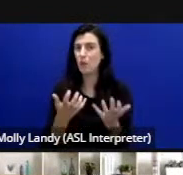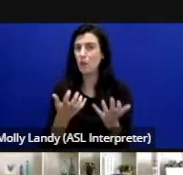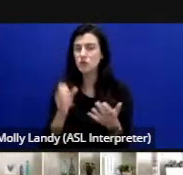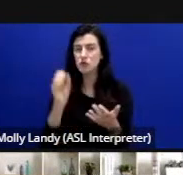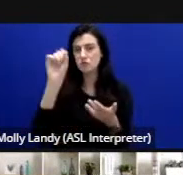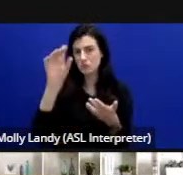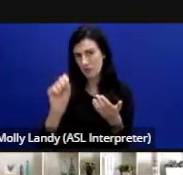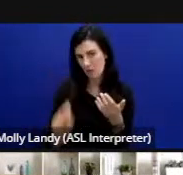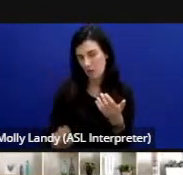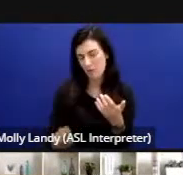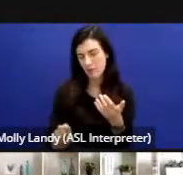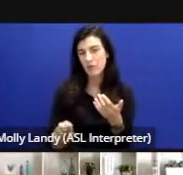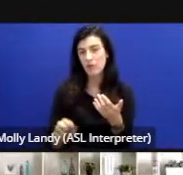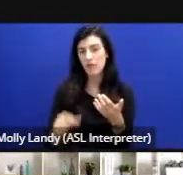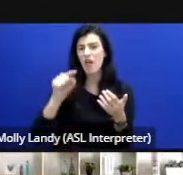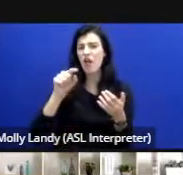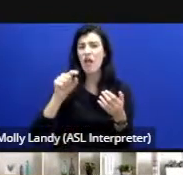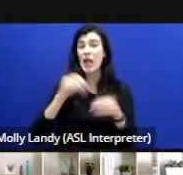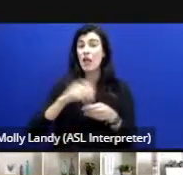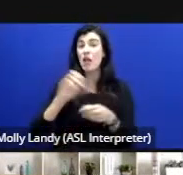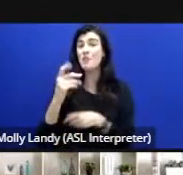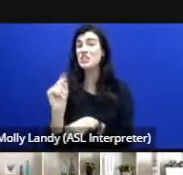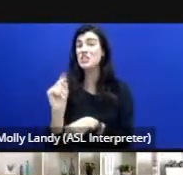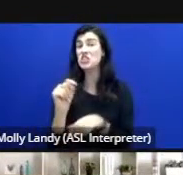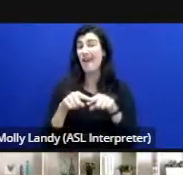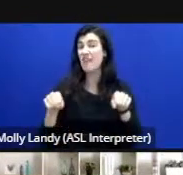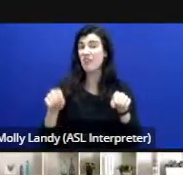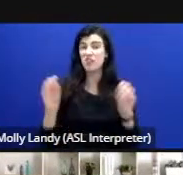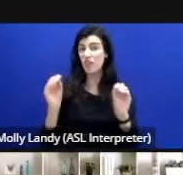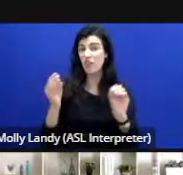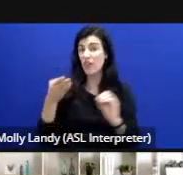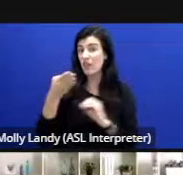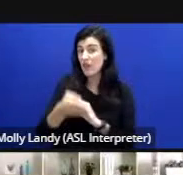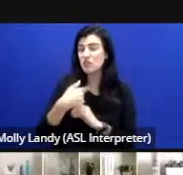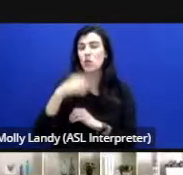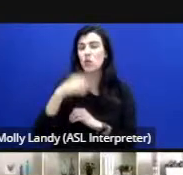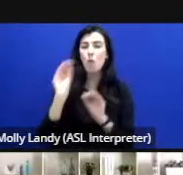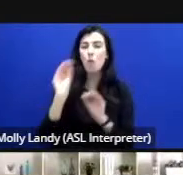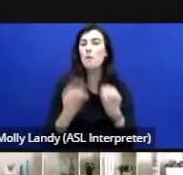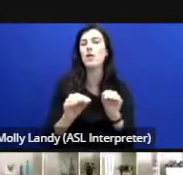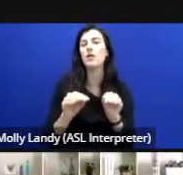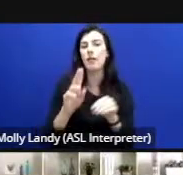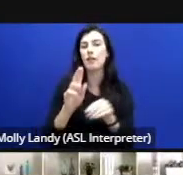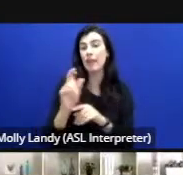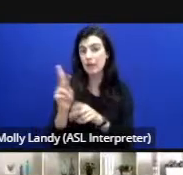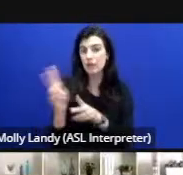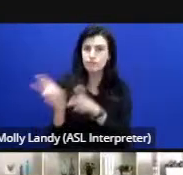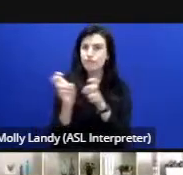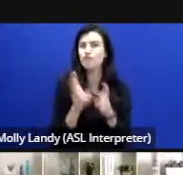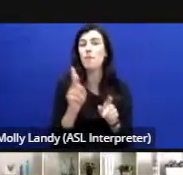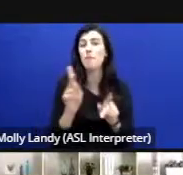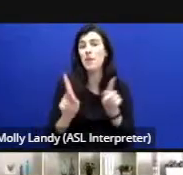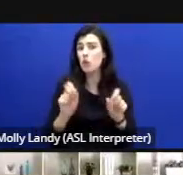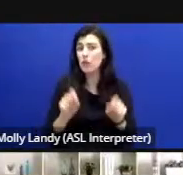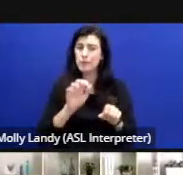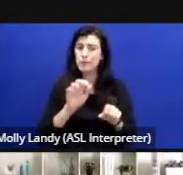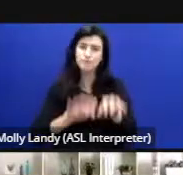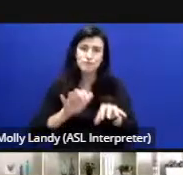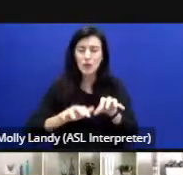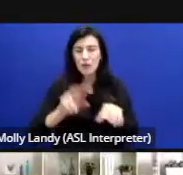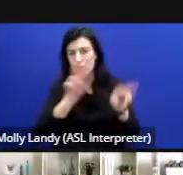And there's nothing in the chat, so I'd like to put the site in the chat so people can look it up for themselves to see if what I'm saying is true or not.